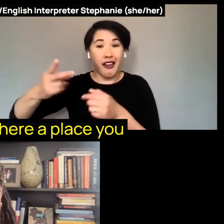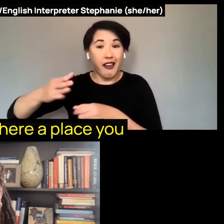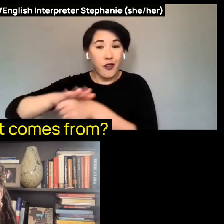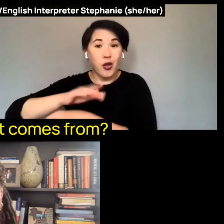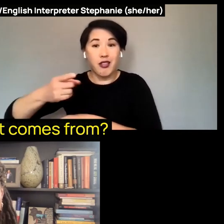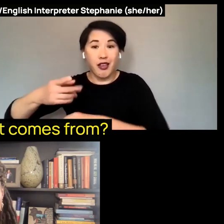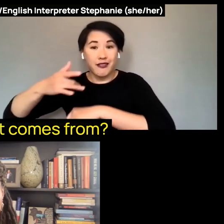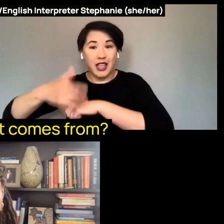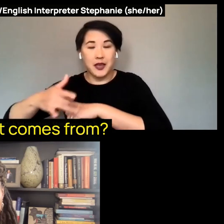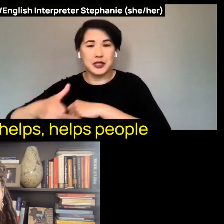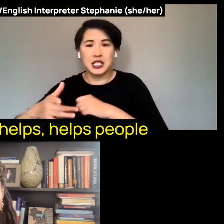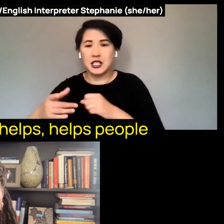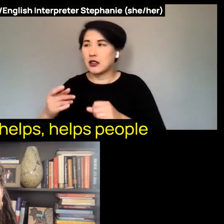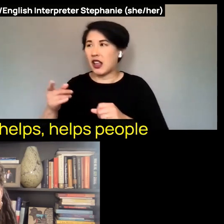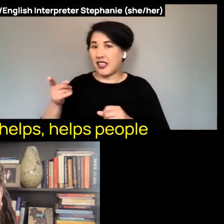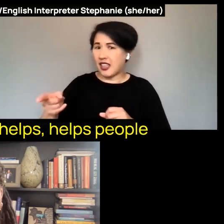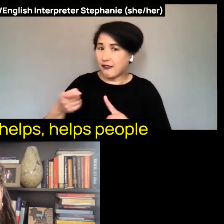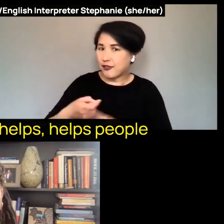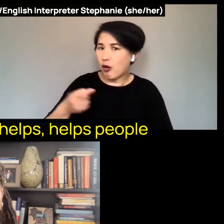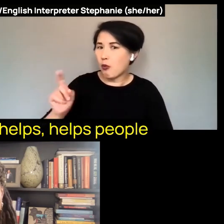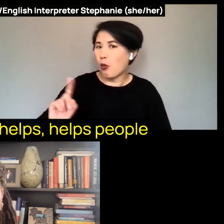is there a place you think that comes from, or